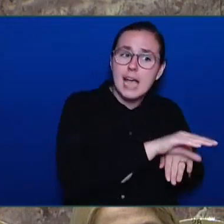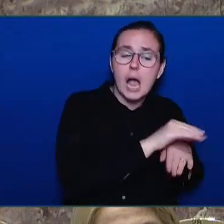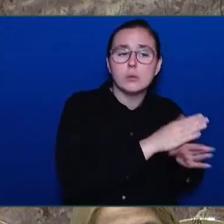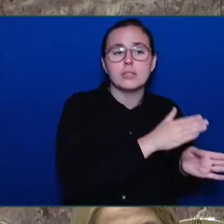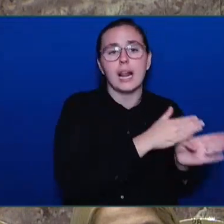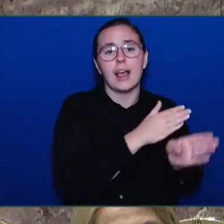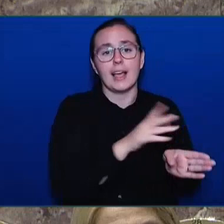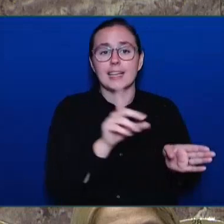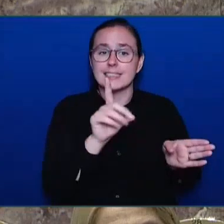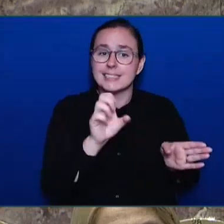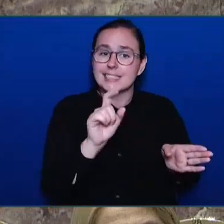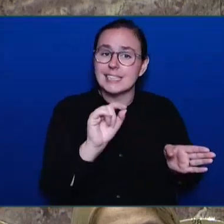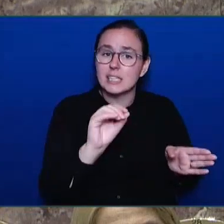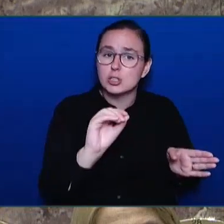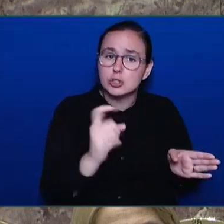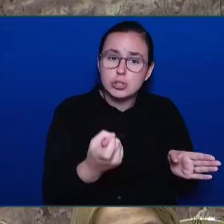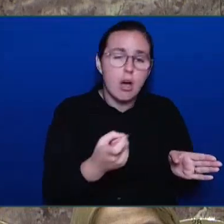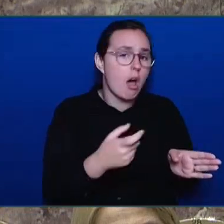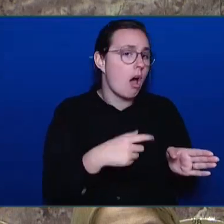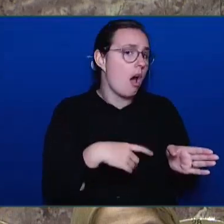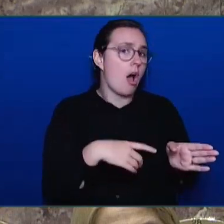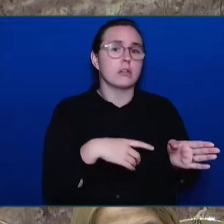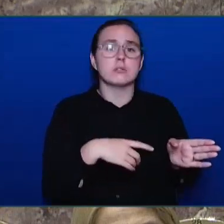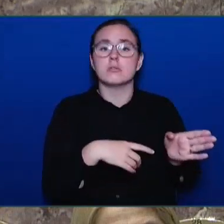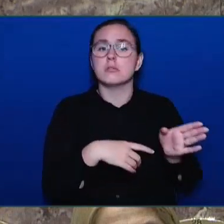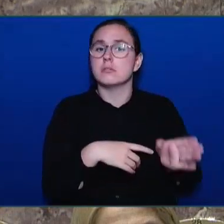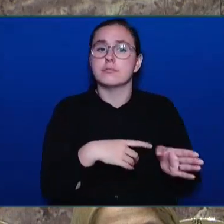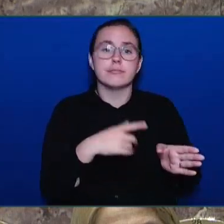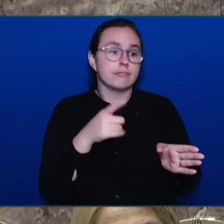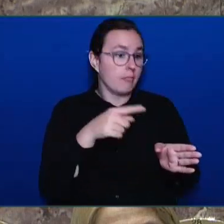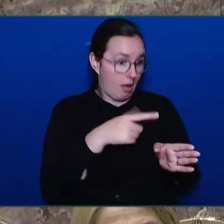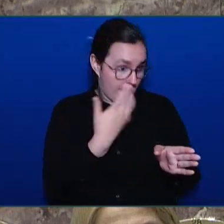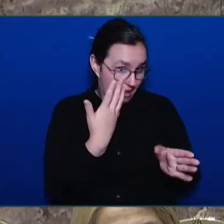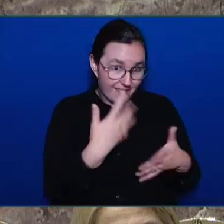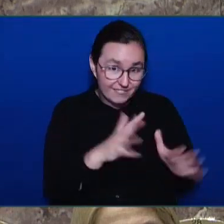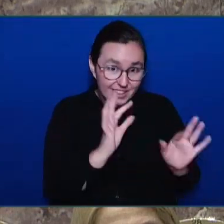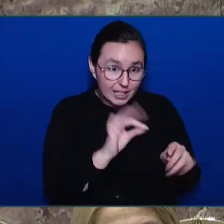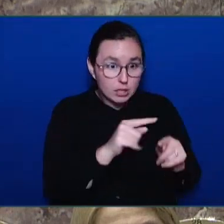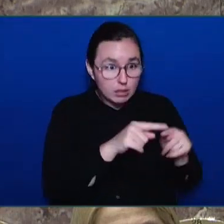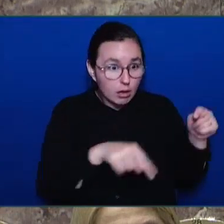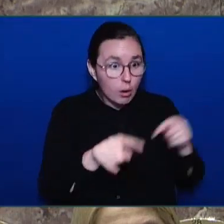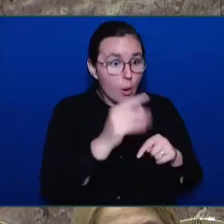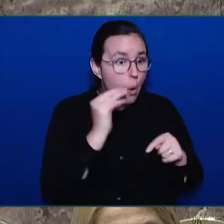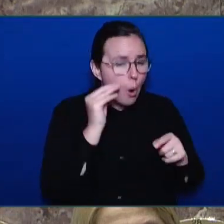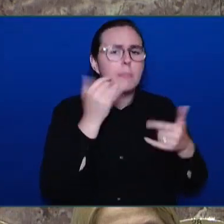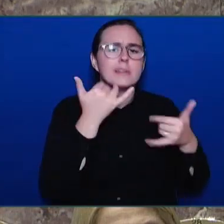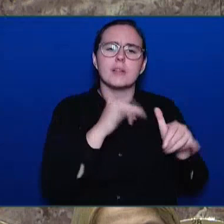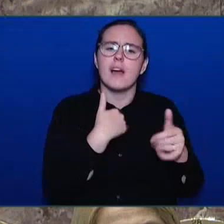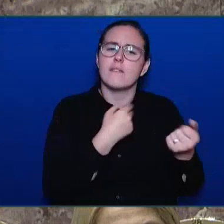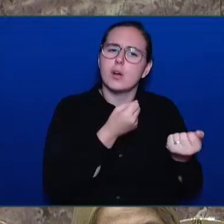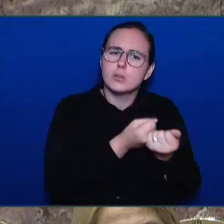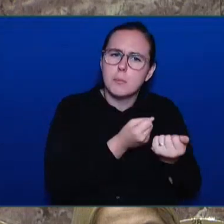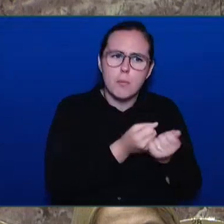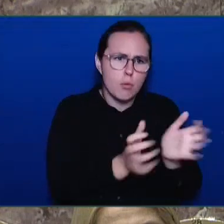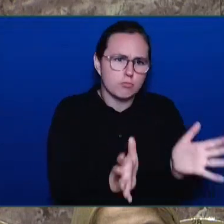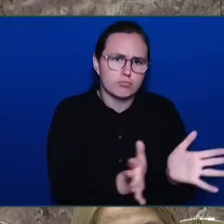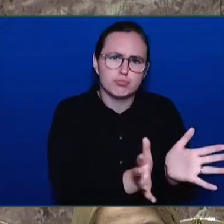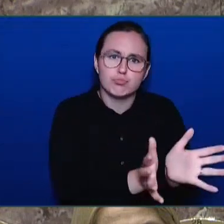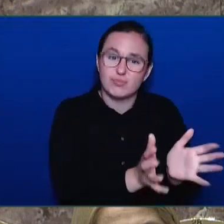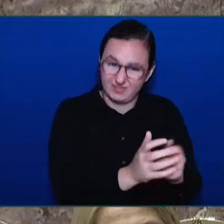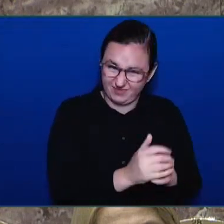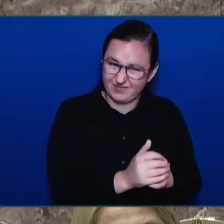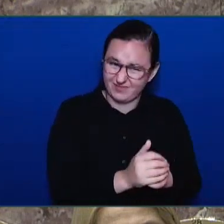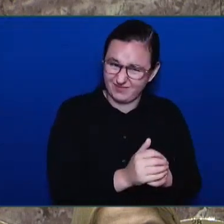Honourable Speaker, that the progress, significant progress that we made in 2019 after 2 intensive years of this